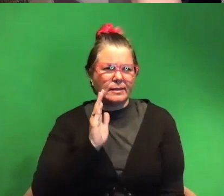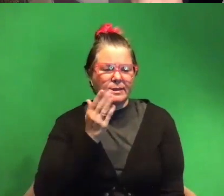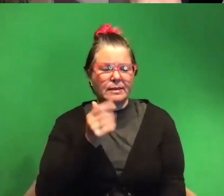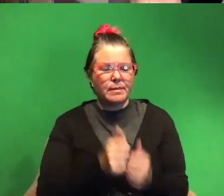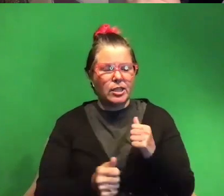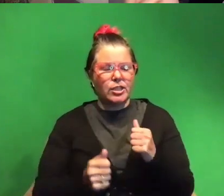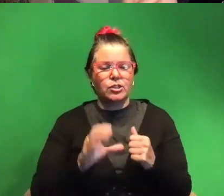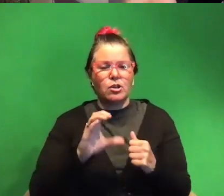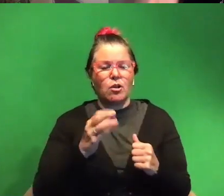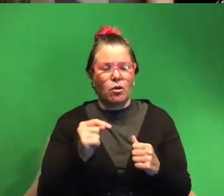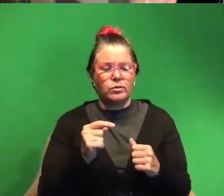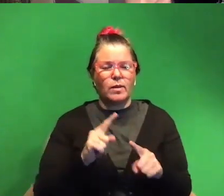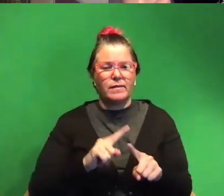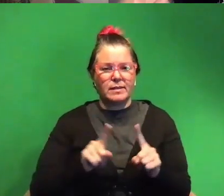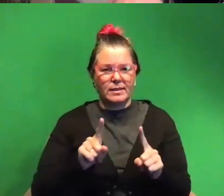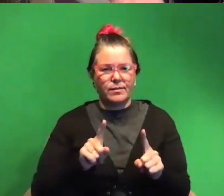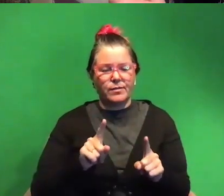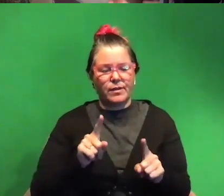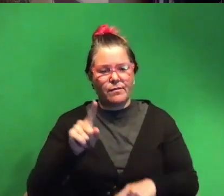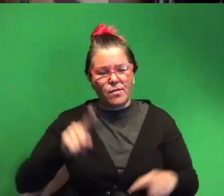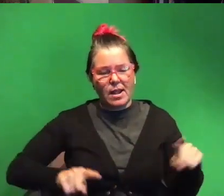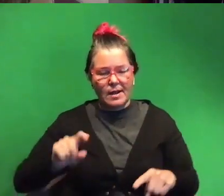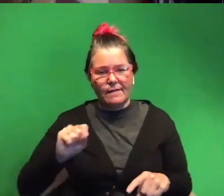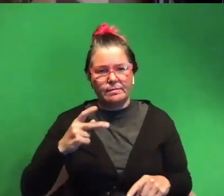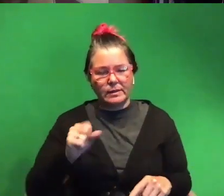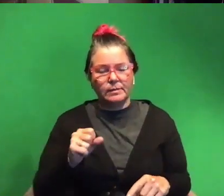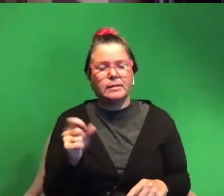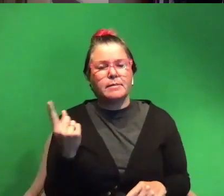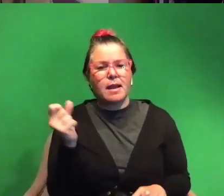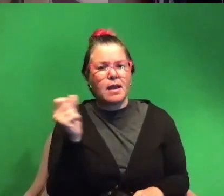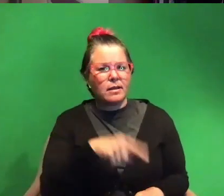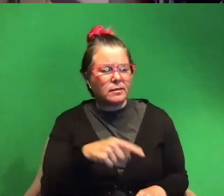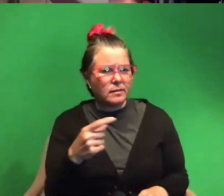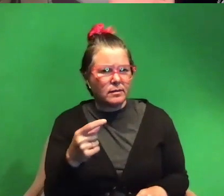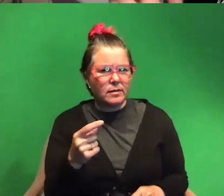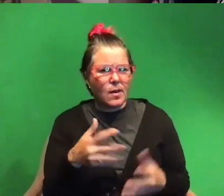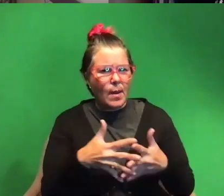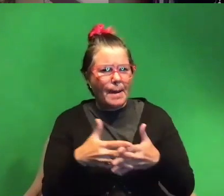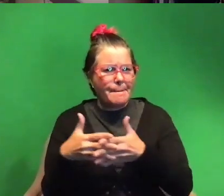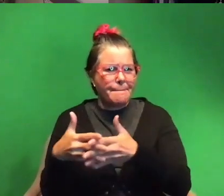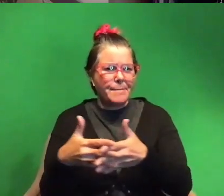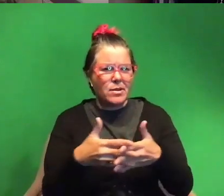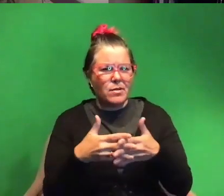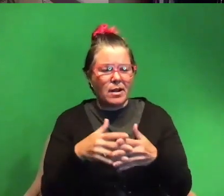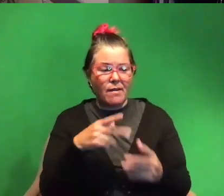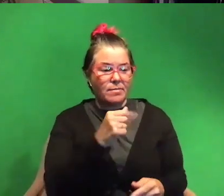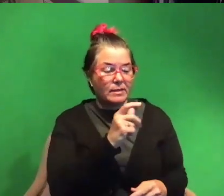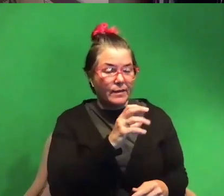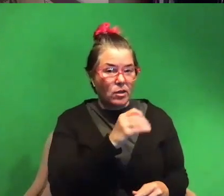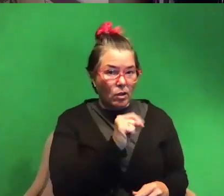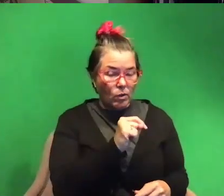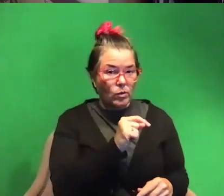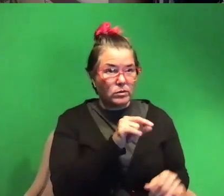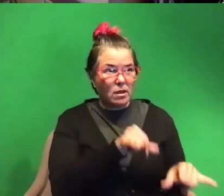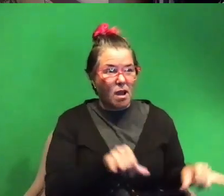going to have a different variety of species, but someone asked, like, maybe what's America, like maybe there's like a Pacific coast common